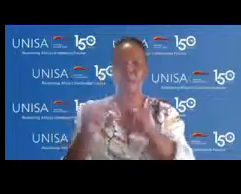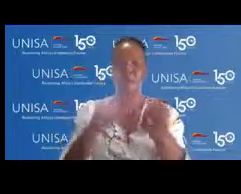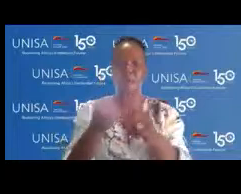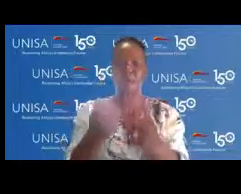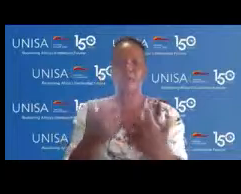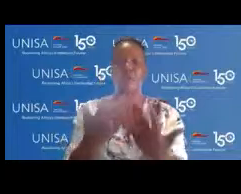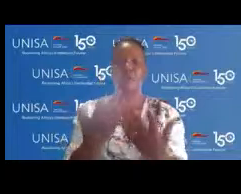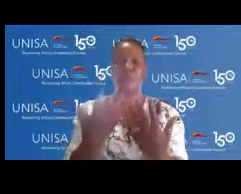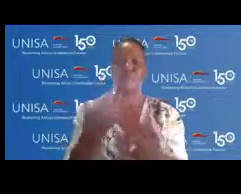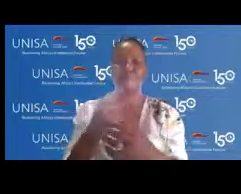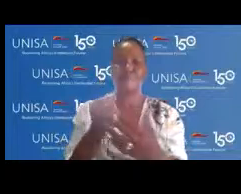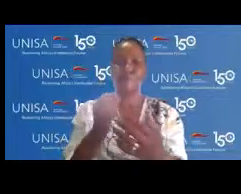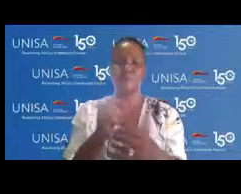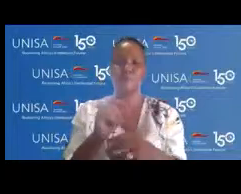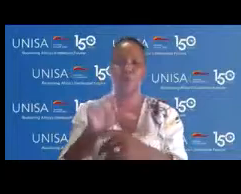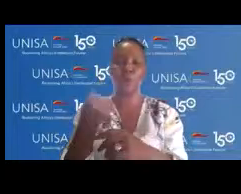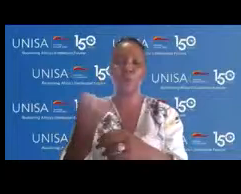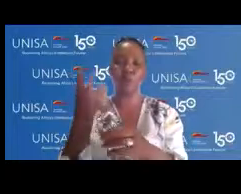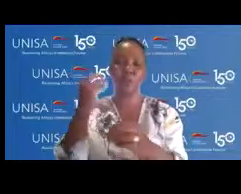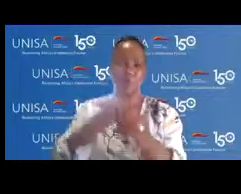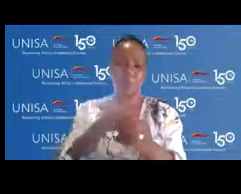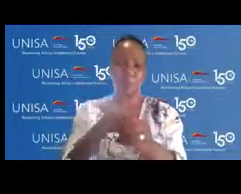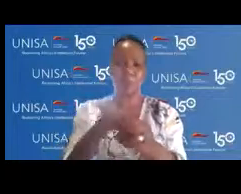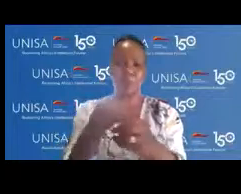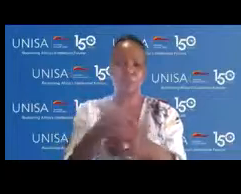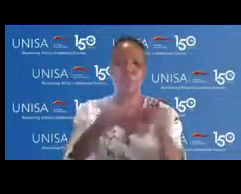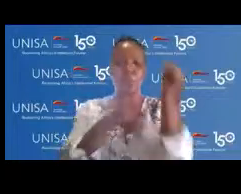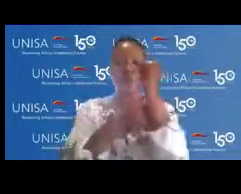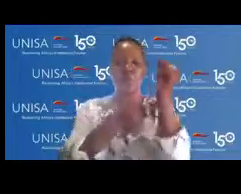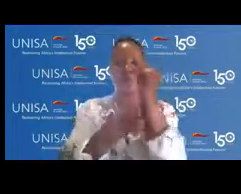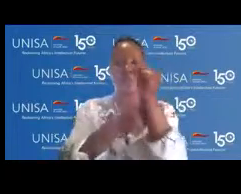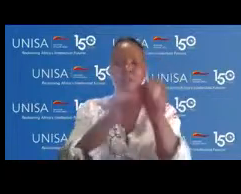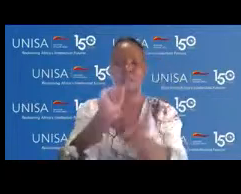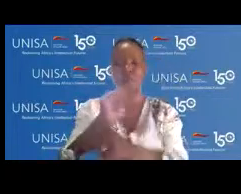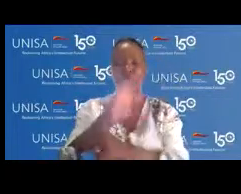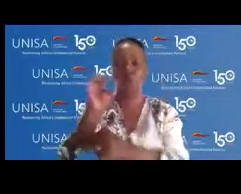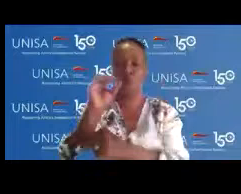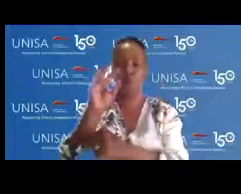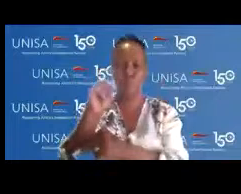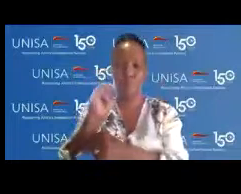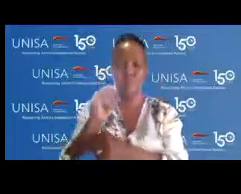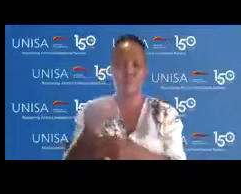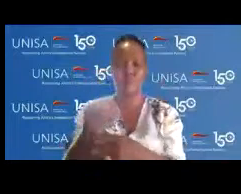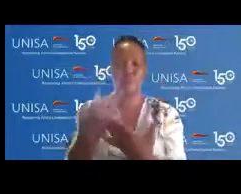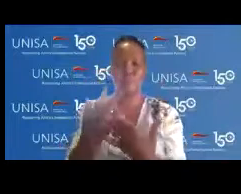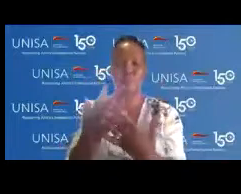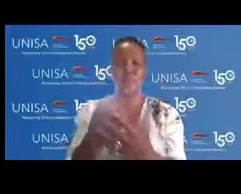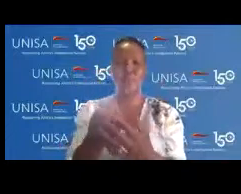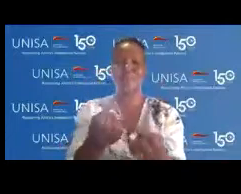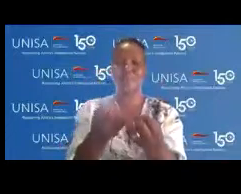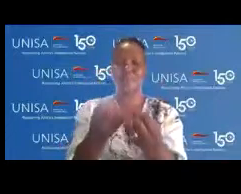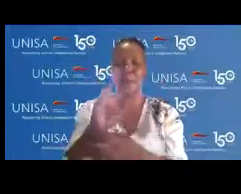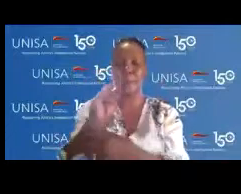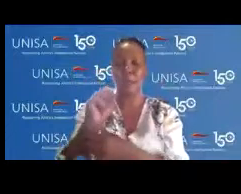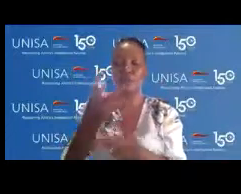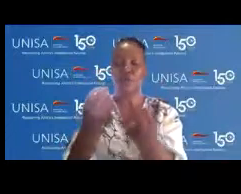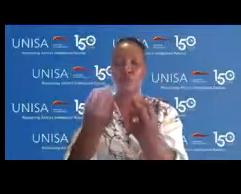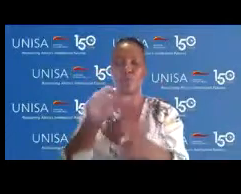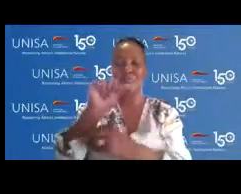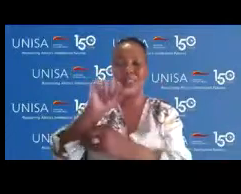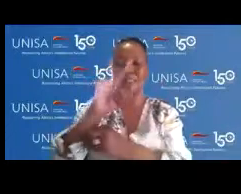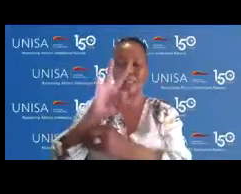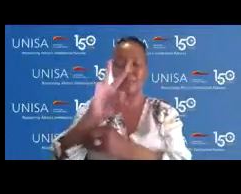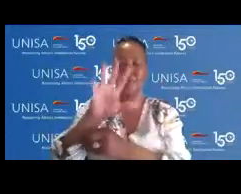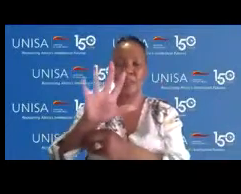say, office.com, remember, Office.com has now been renamed to Microsoft 365. You can